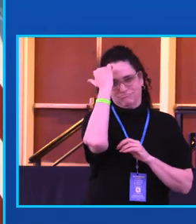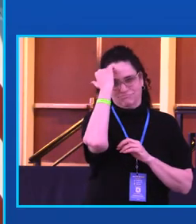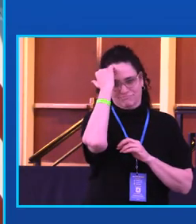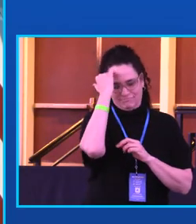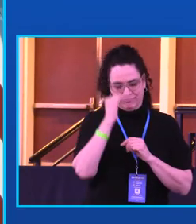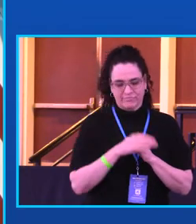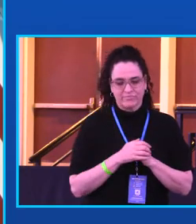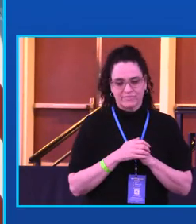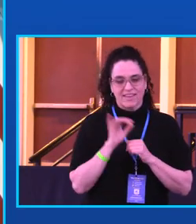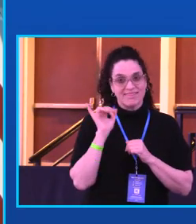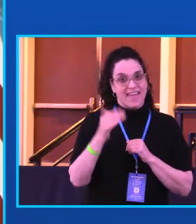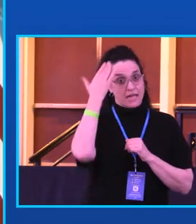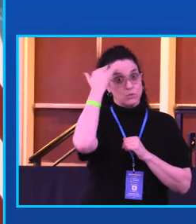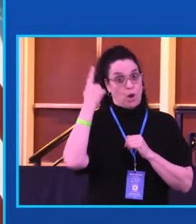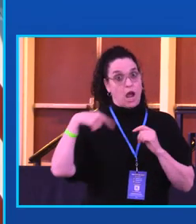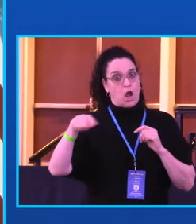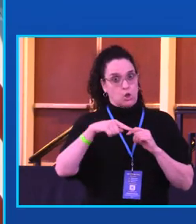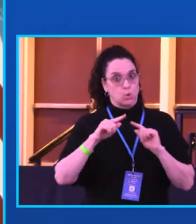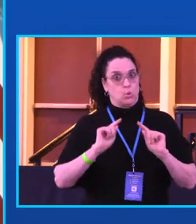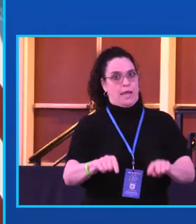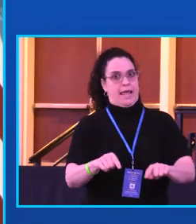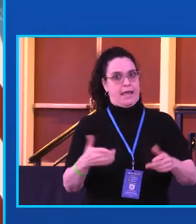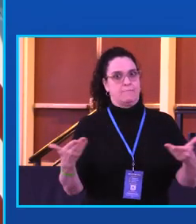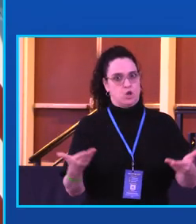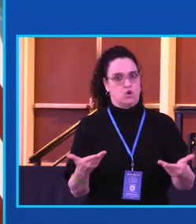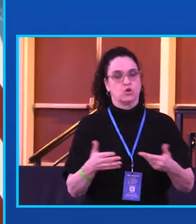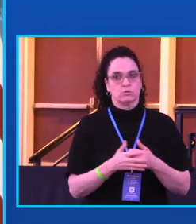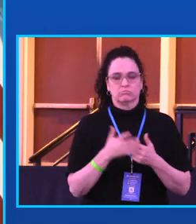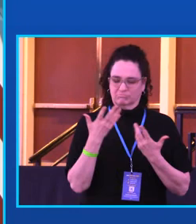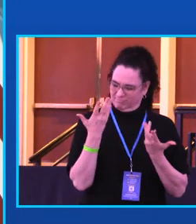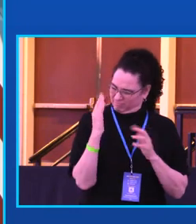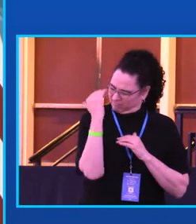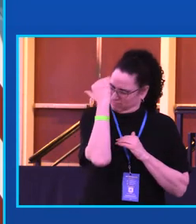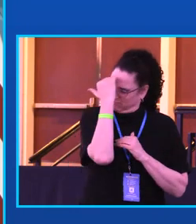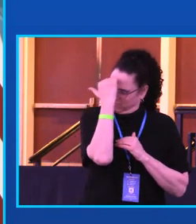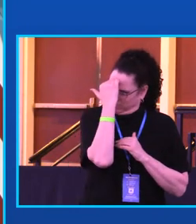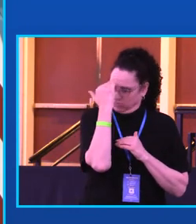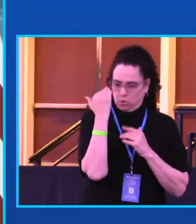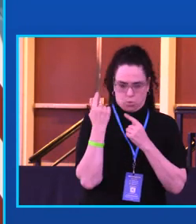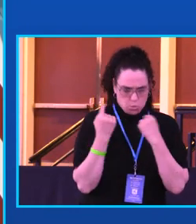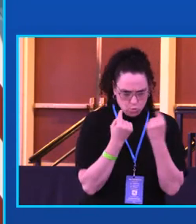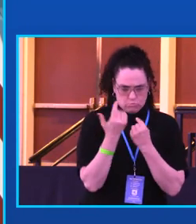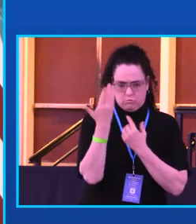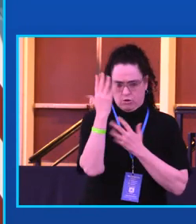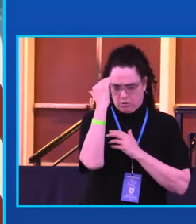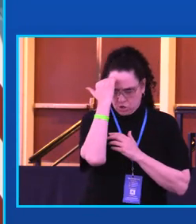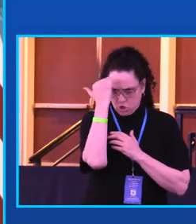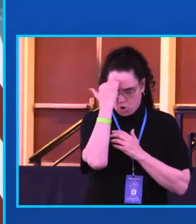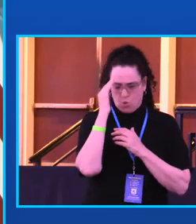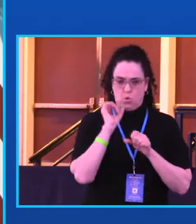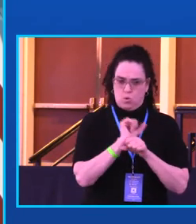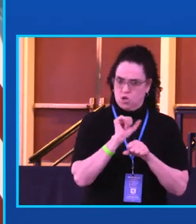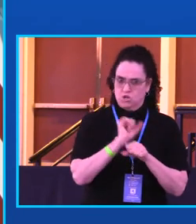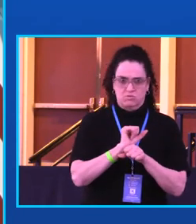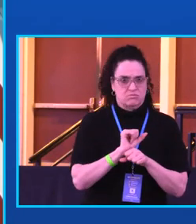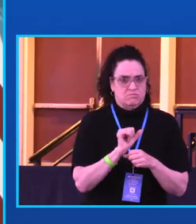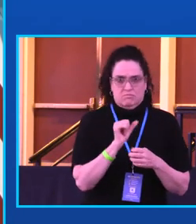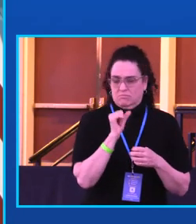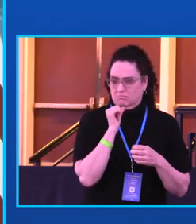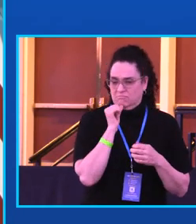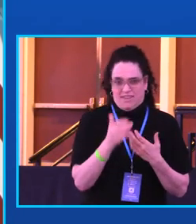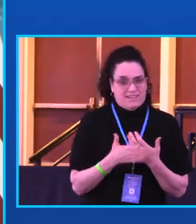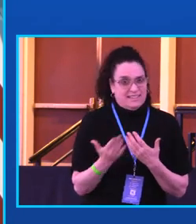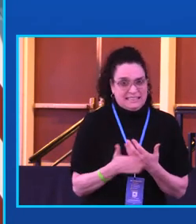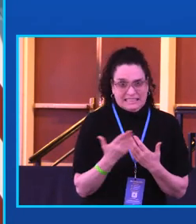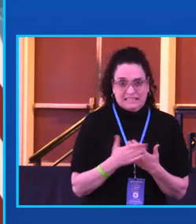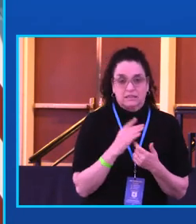That's why you all are here, knowing the work that must be done, knowing it's not going to be easy, but knowing we are under